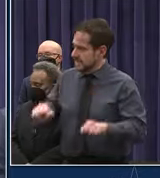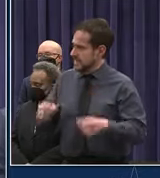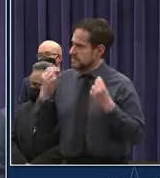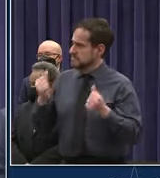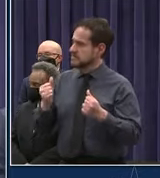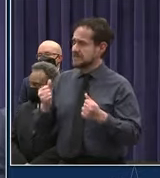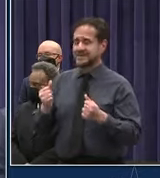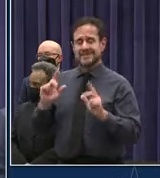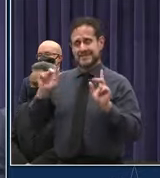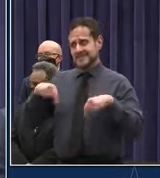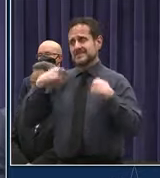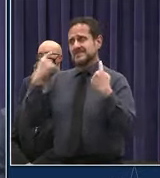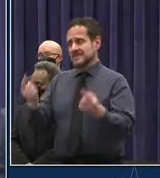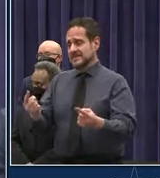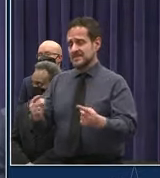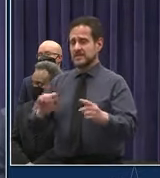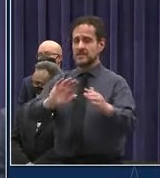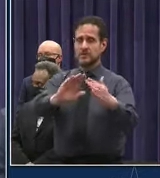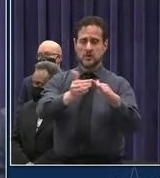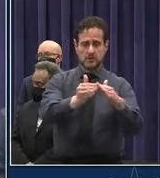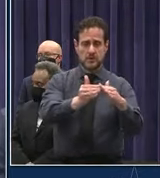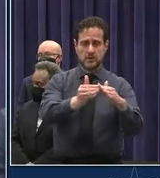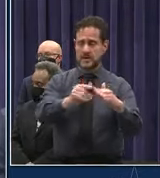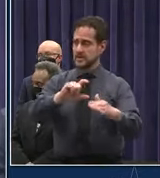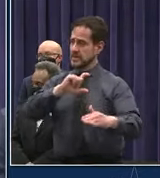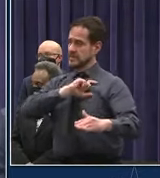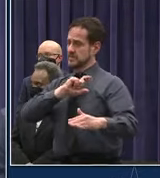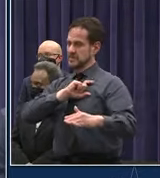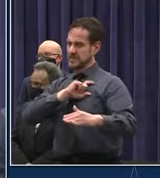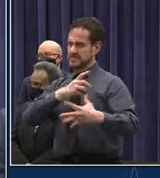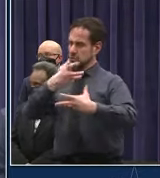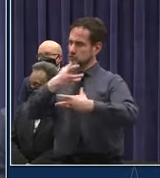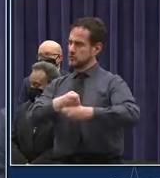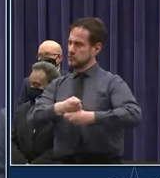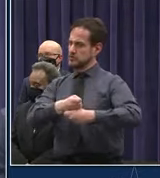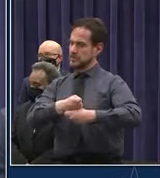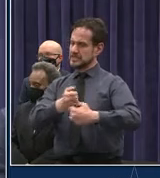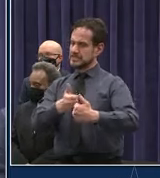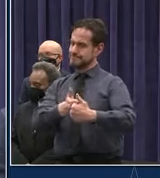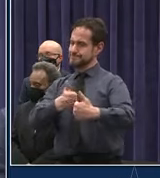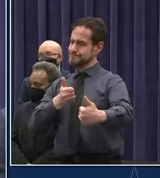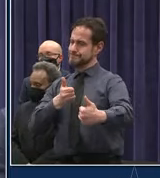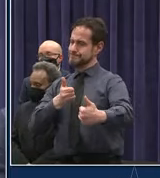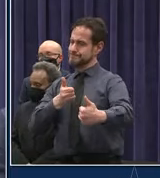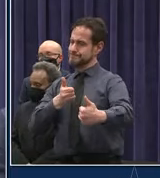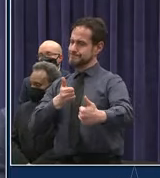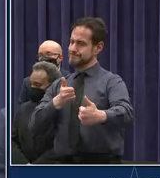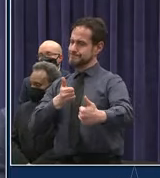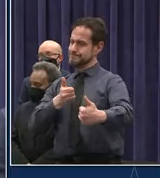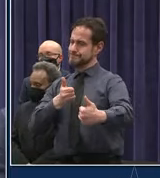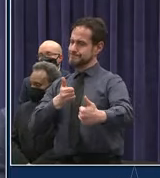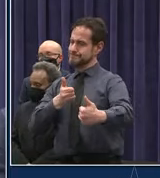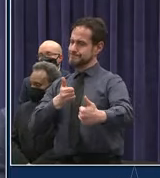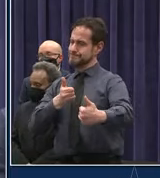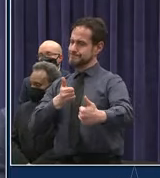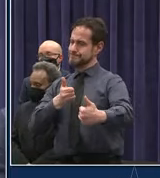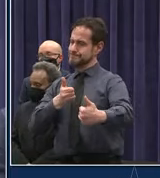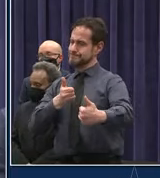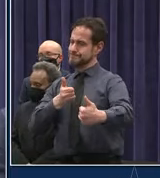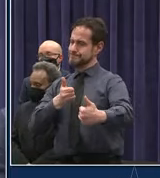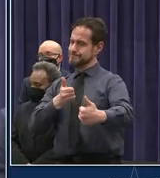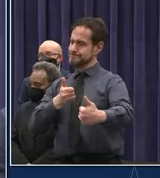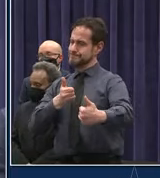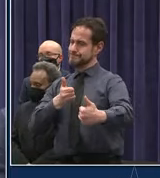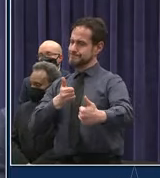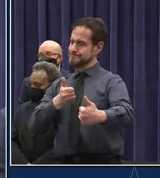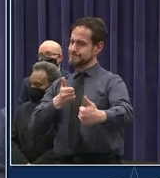why we really want to highlight those cases to other communities that may not have a sense to collaborate with us, how quickly the cases can